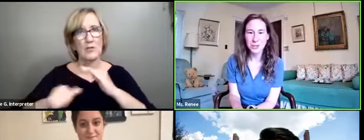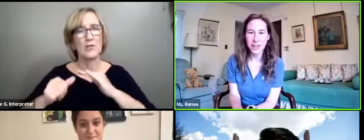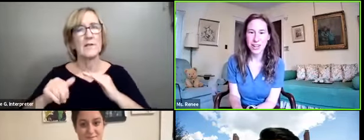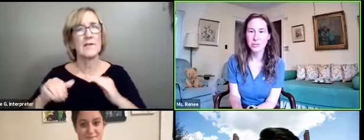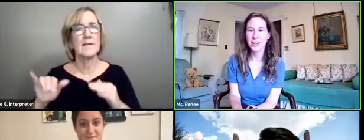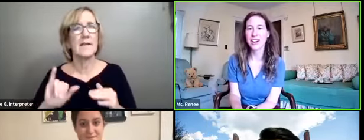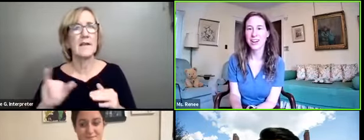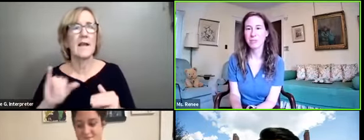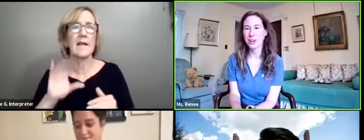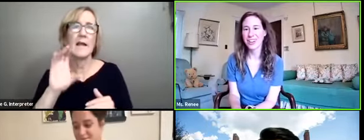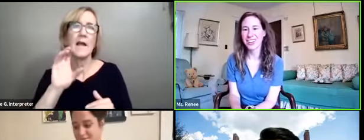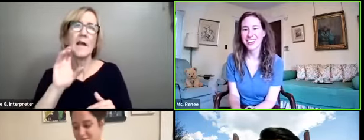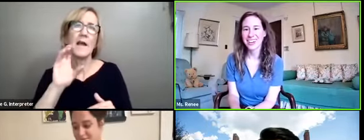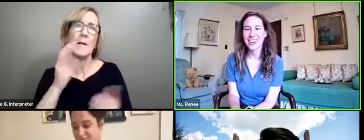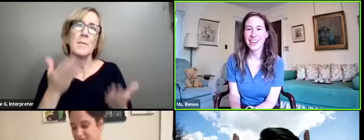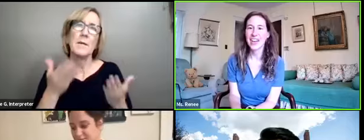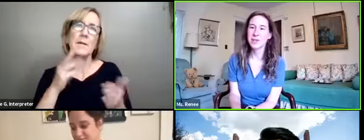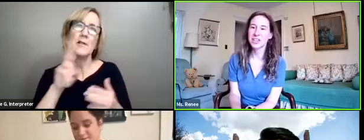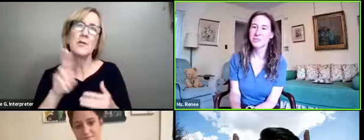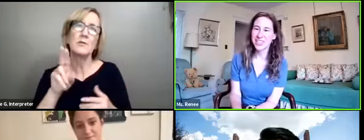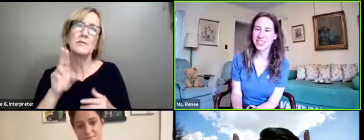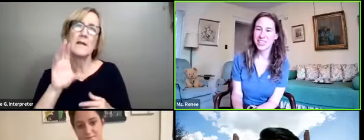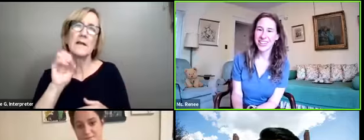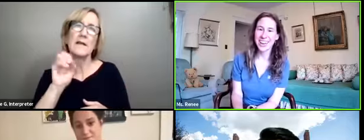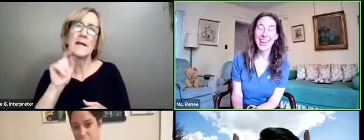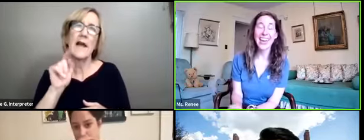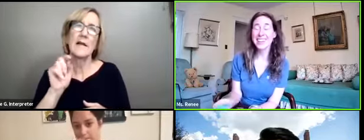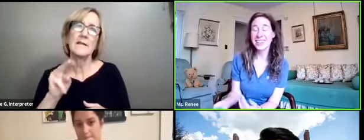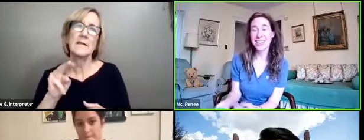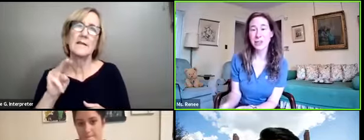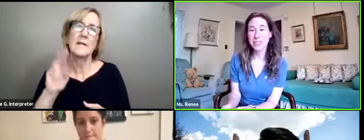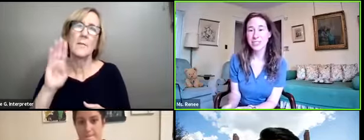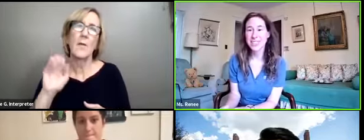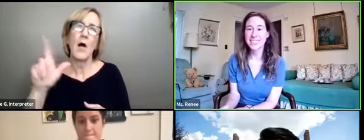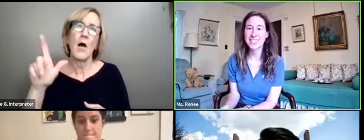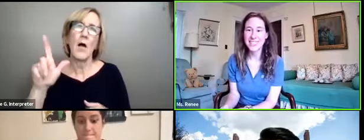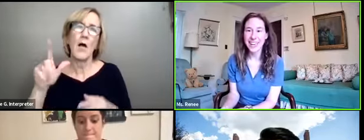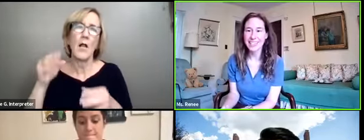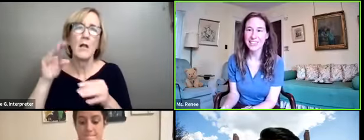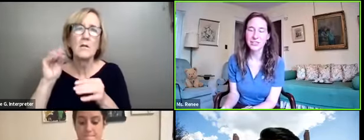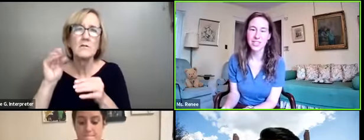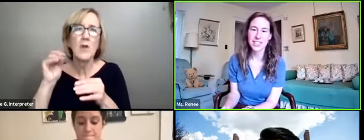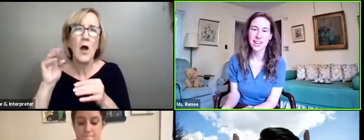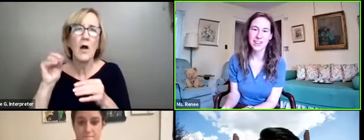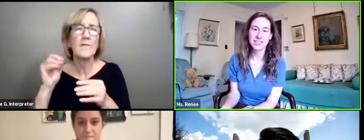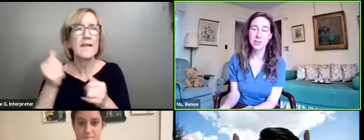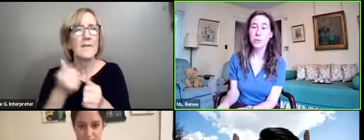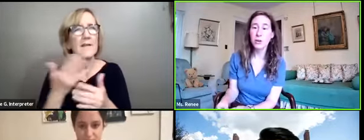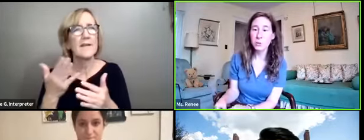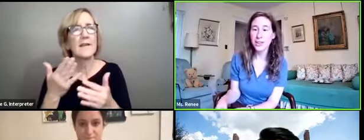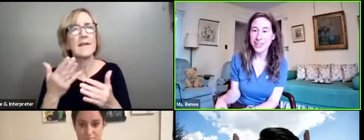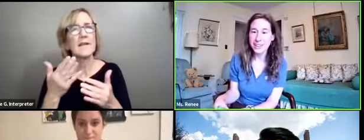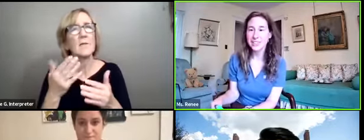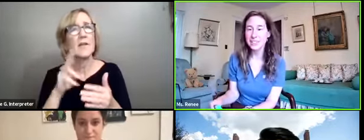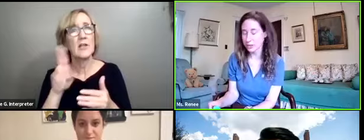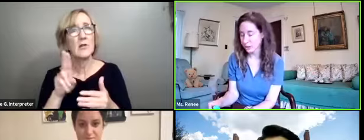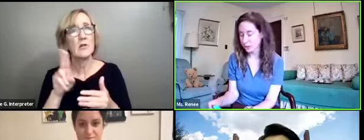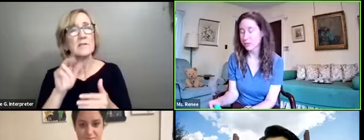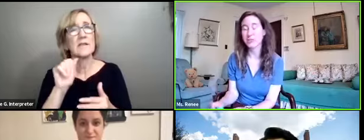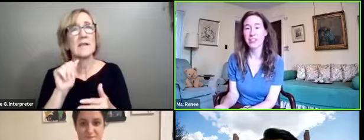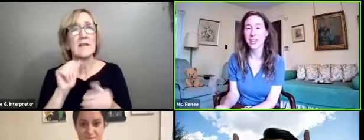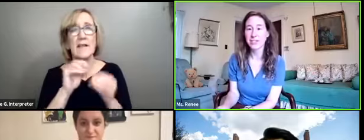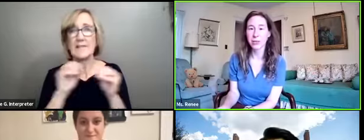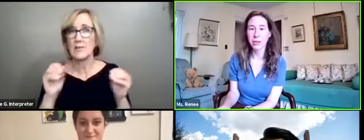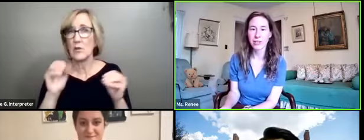cotton swab or a cotton ball. And we make sure that anything that we're using is acid-free and is appropriate. So it's a